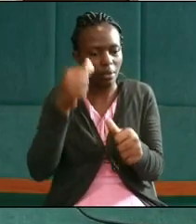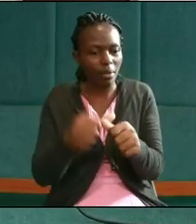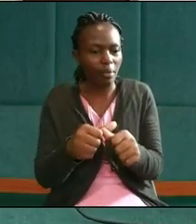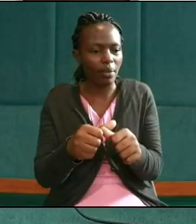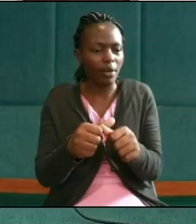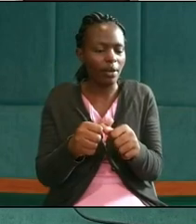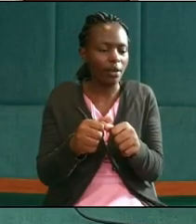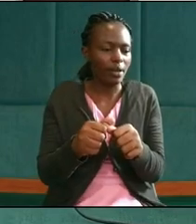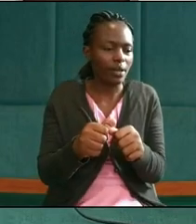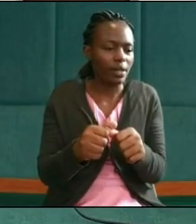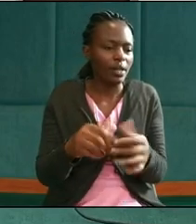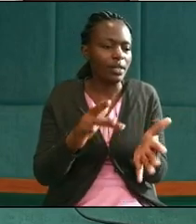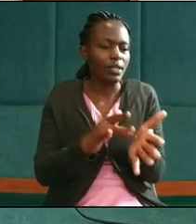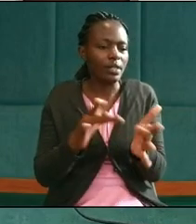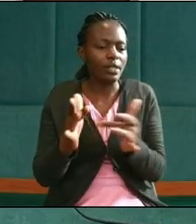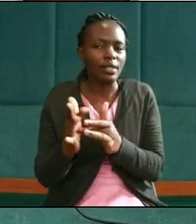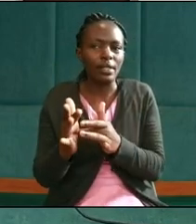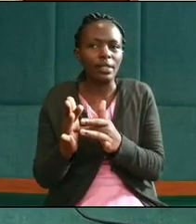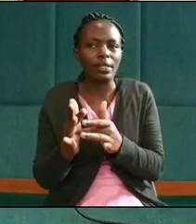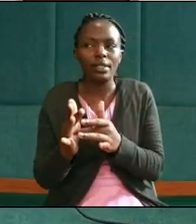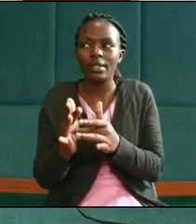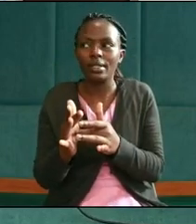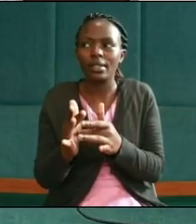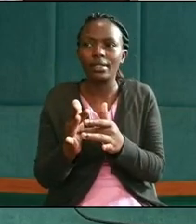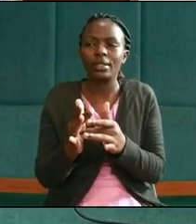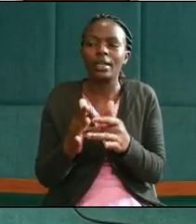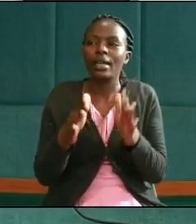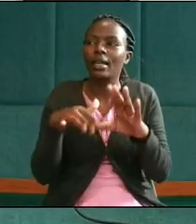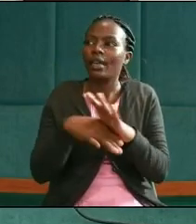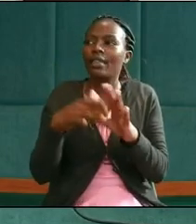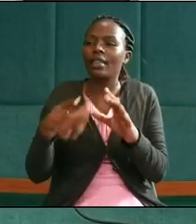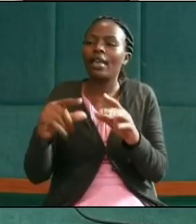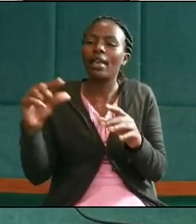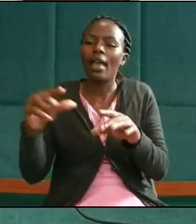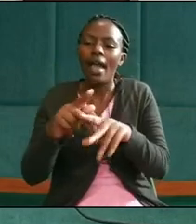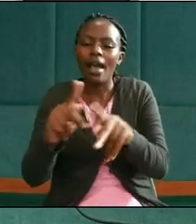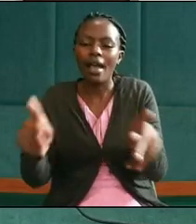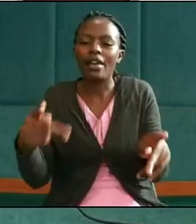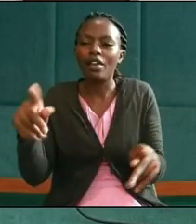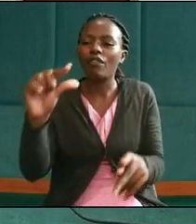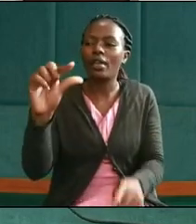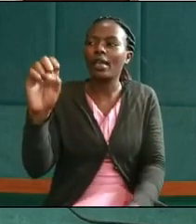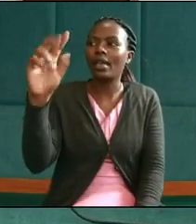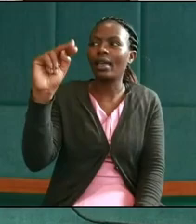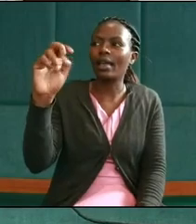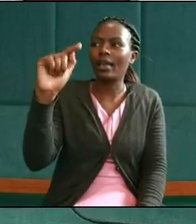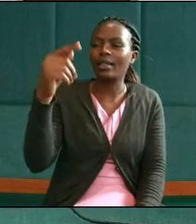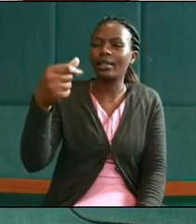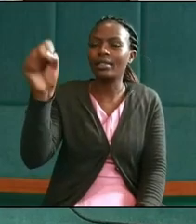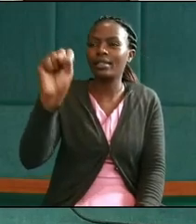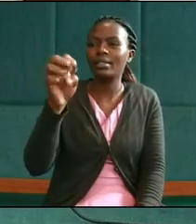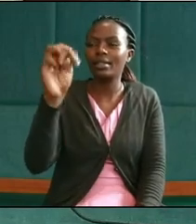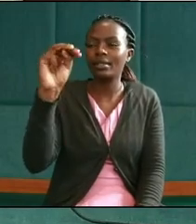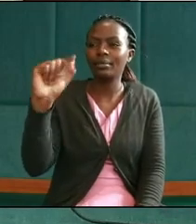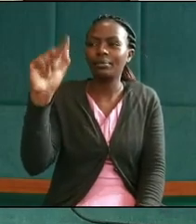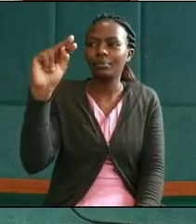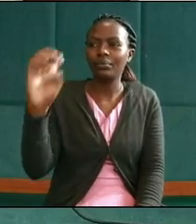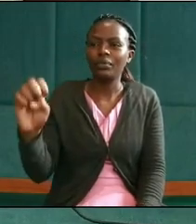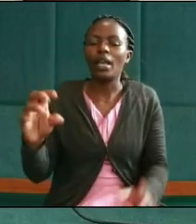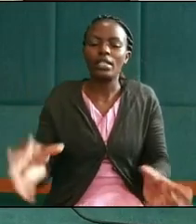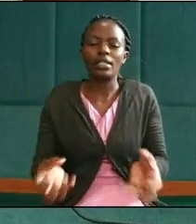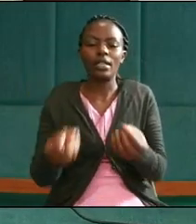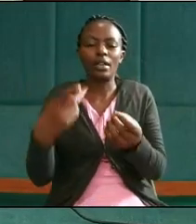showdown between Jesus and Satan in the Garden of Gethsemane? Oh yes, Christ sacrificed for our